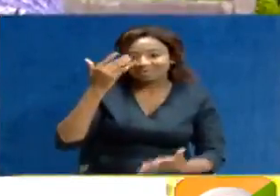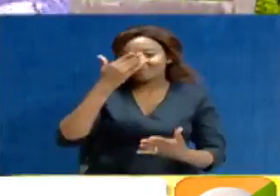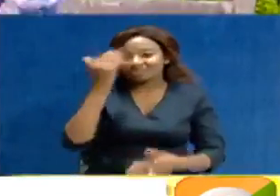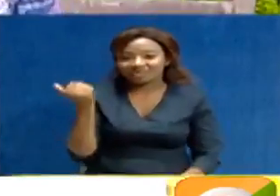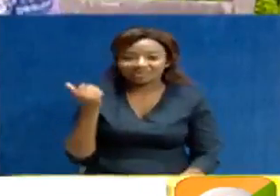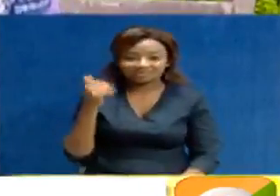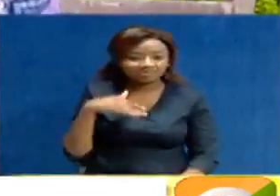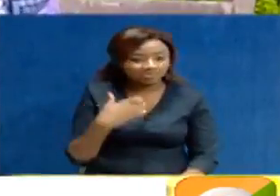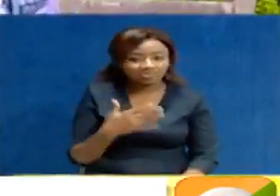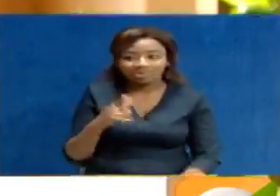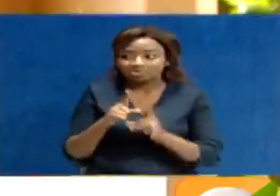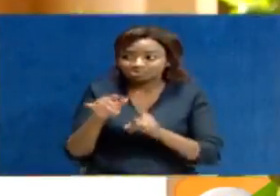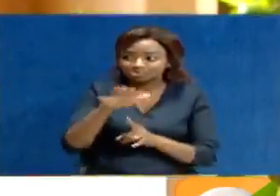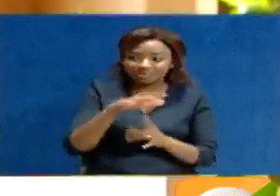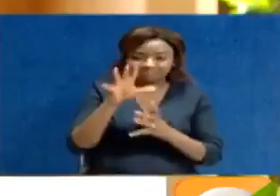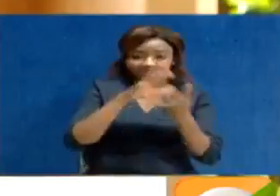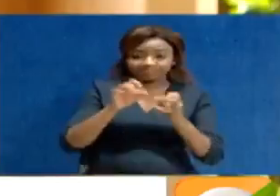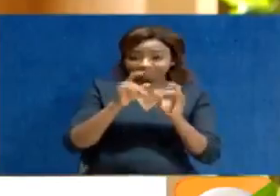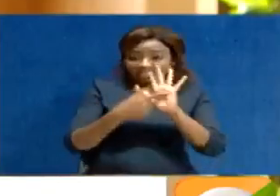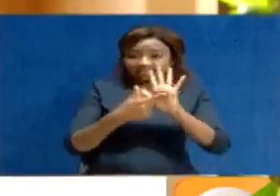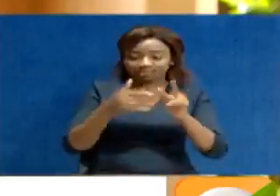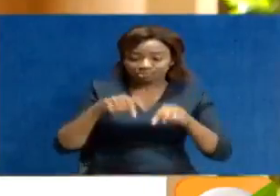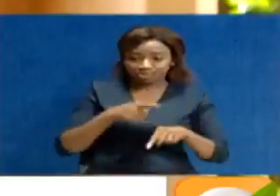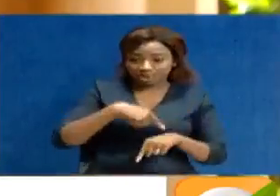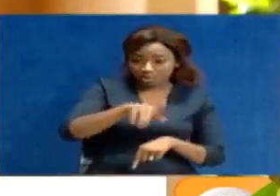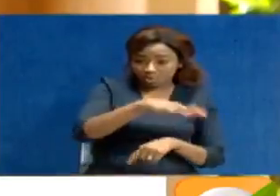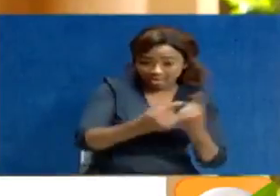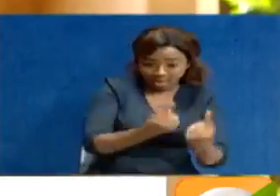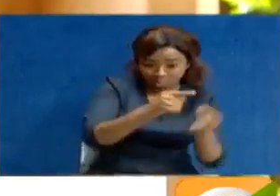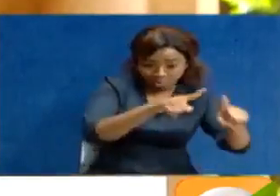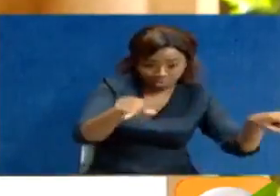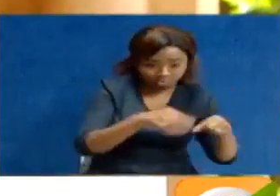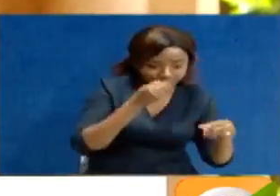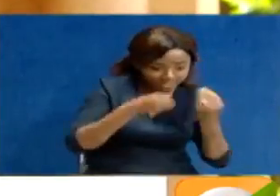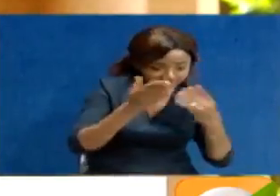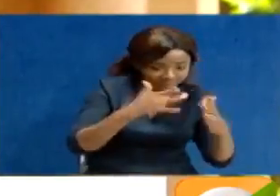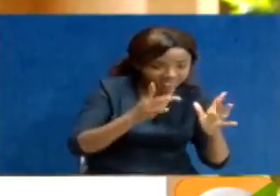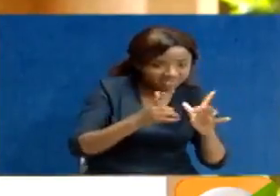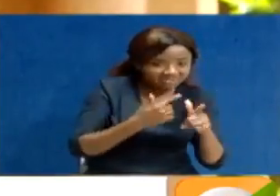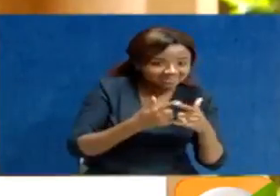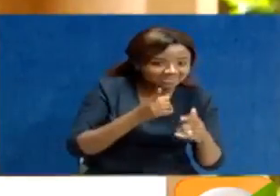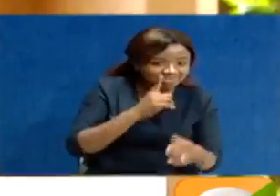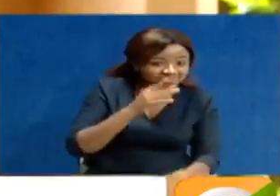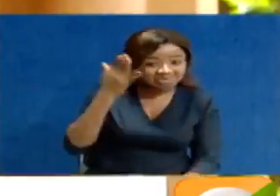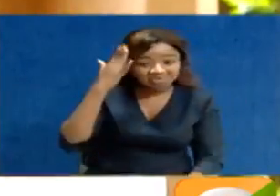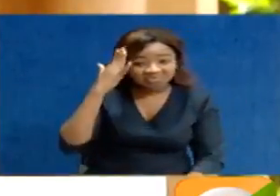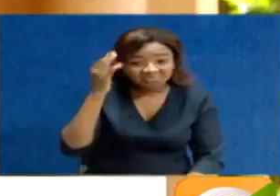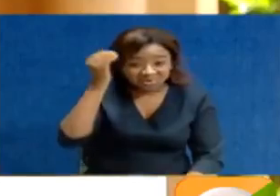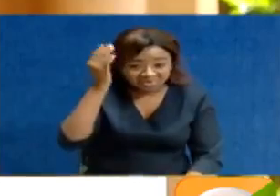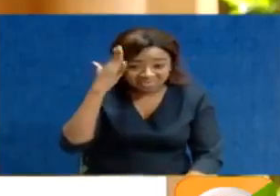Even her surroundings confuse her. Leo akienda kitchen kukula, kesho atajua kitchen iko wapi. She has to be